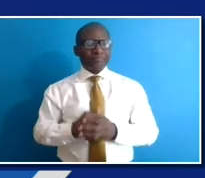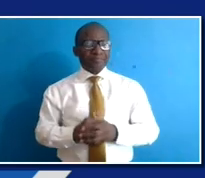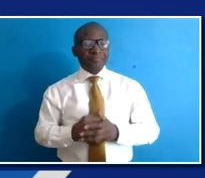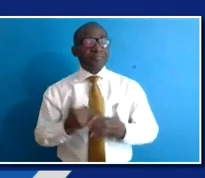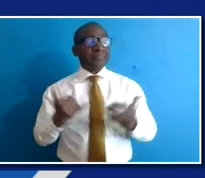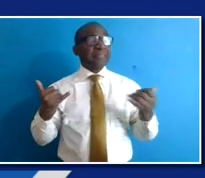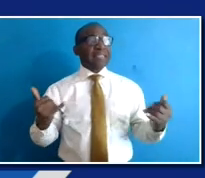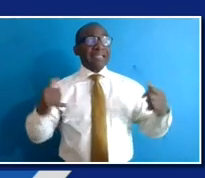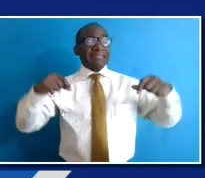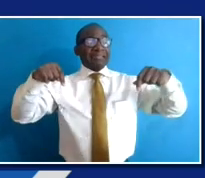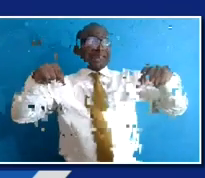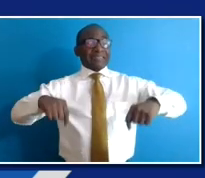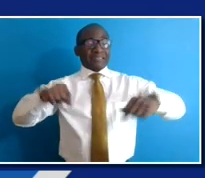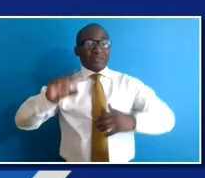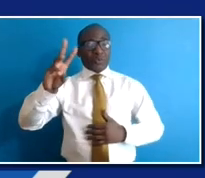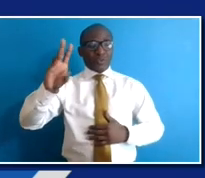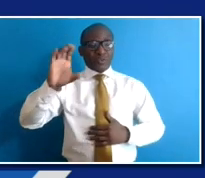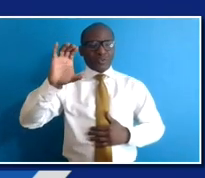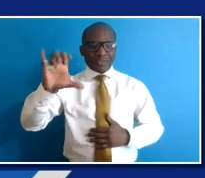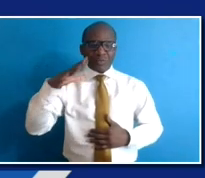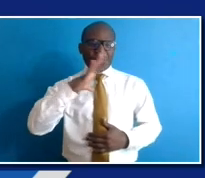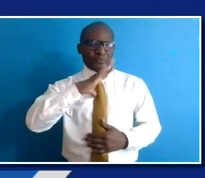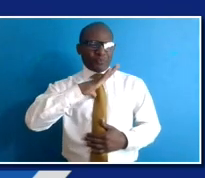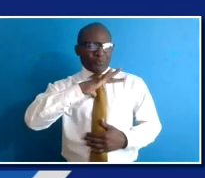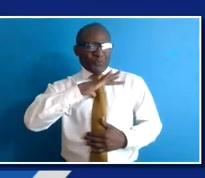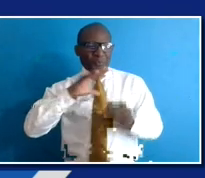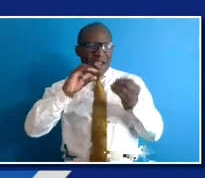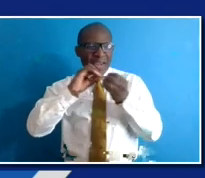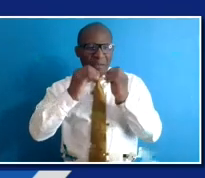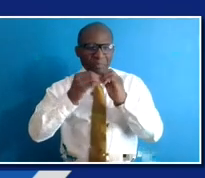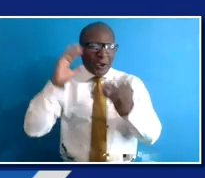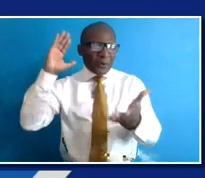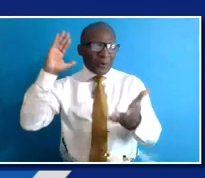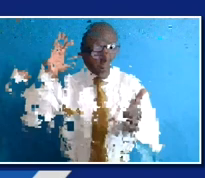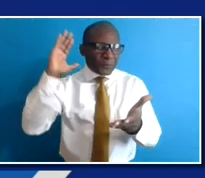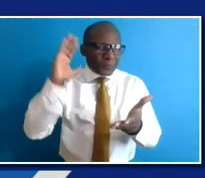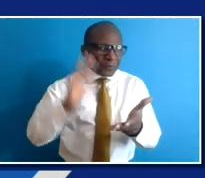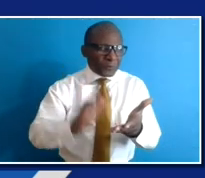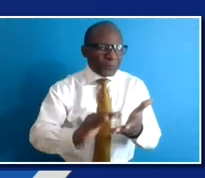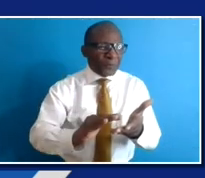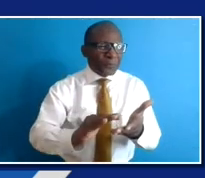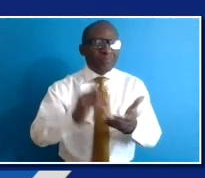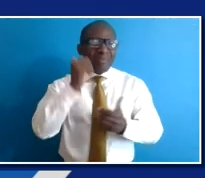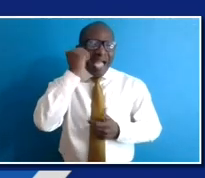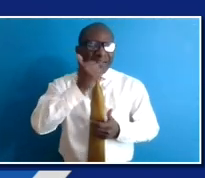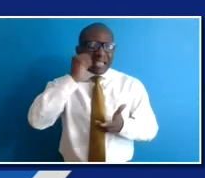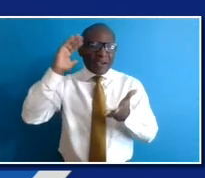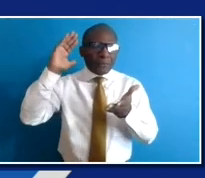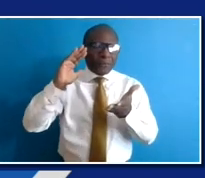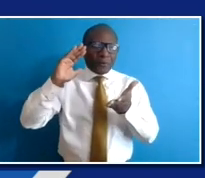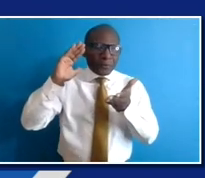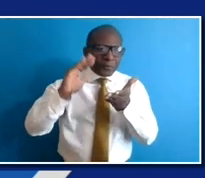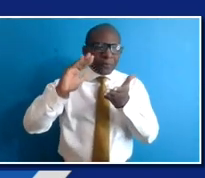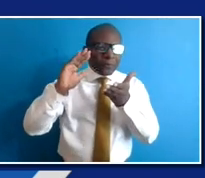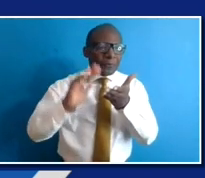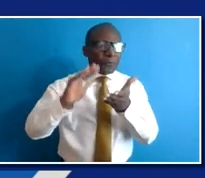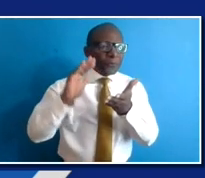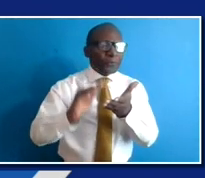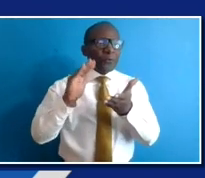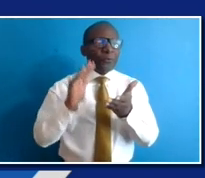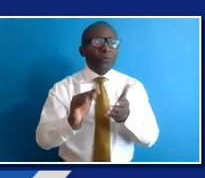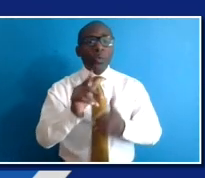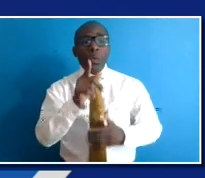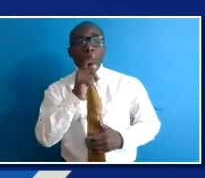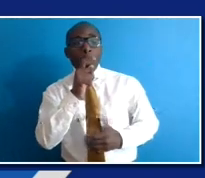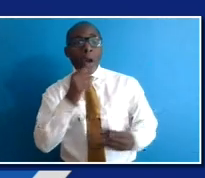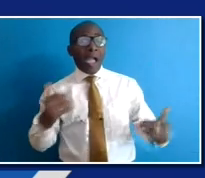day by day, but a continual diminution in the number of overnight fatalities, in the number of active cases, and in the number of people that are hospitalized